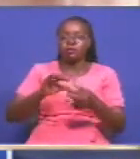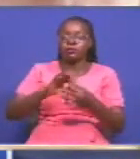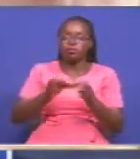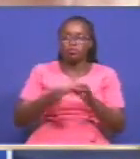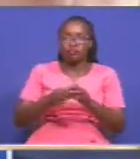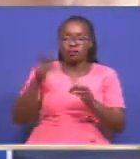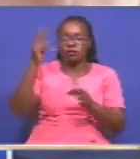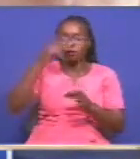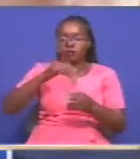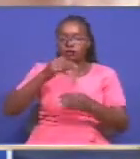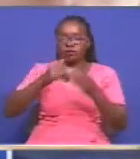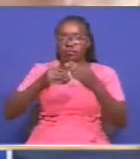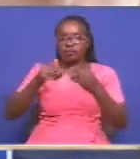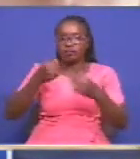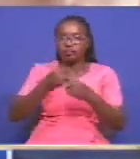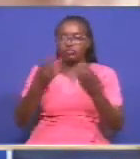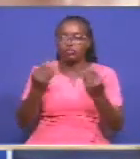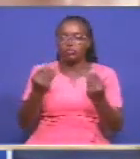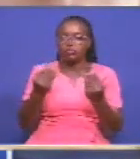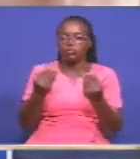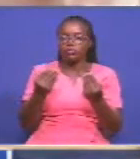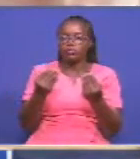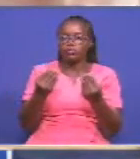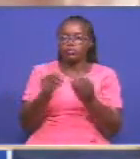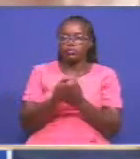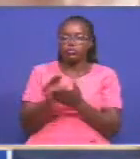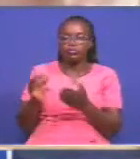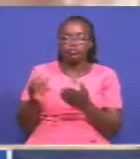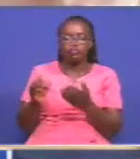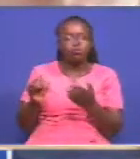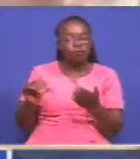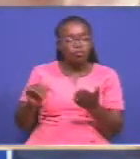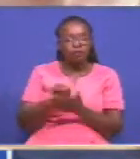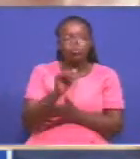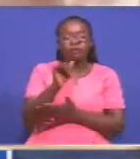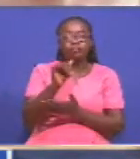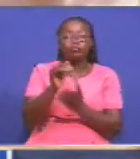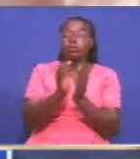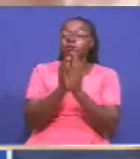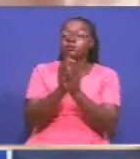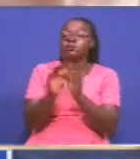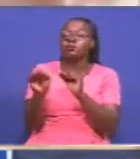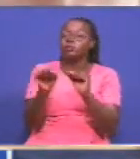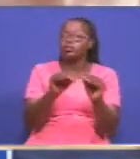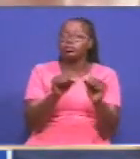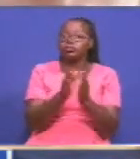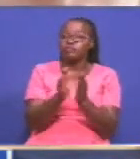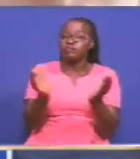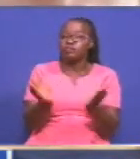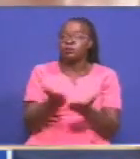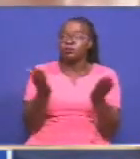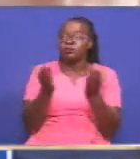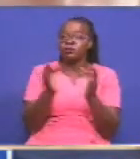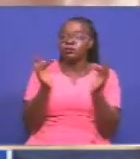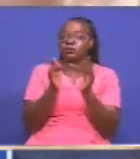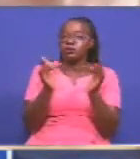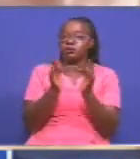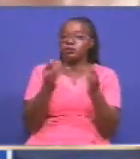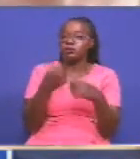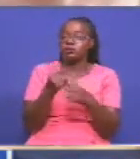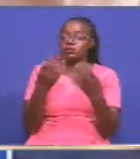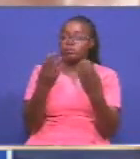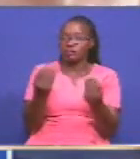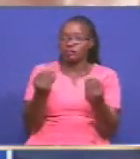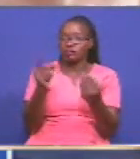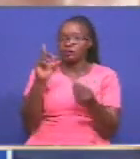physical infrastructure and make it easier for our trucks, ships, and aircrafts to move. We must encourage digitization, making it